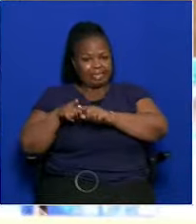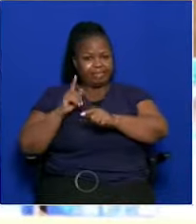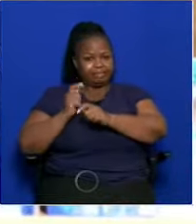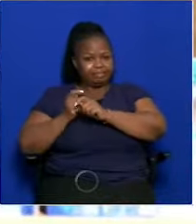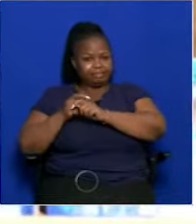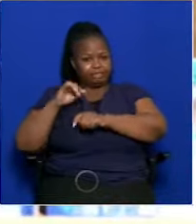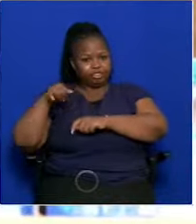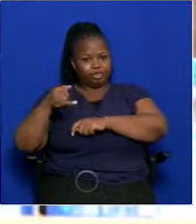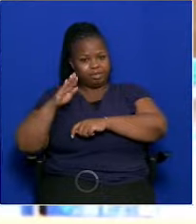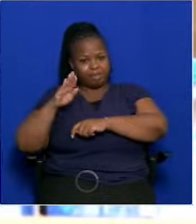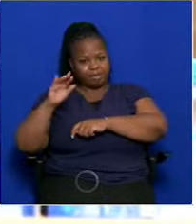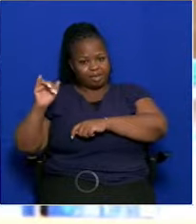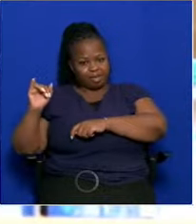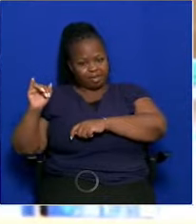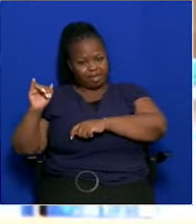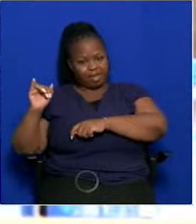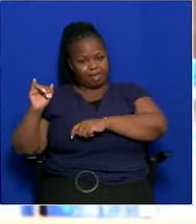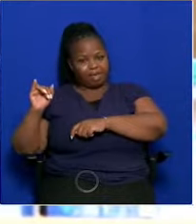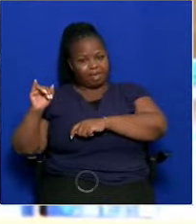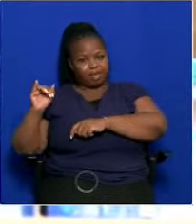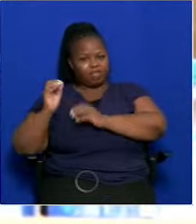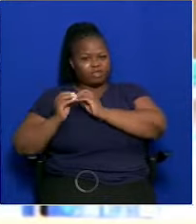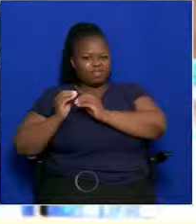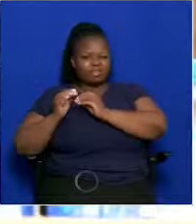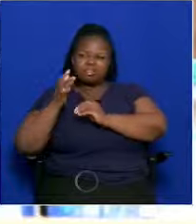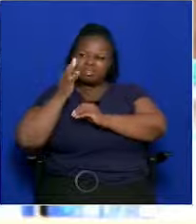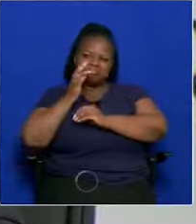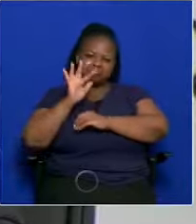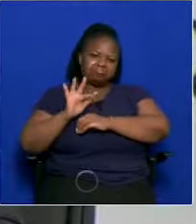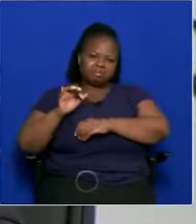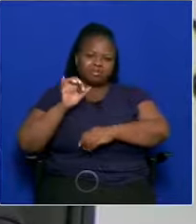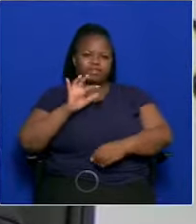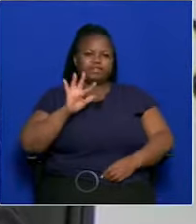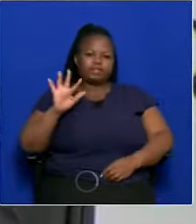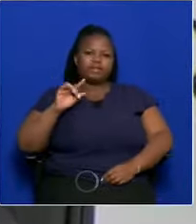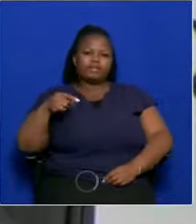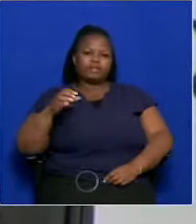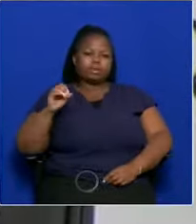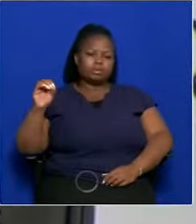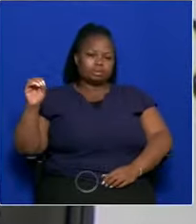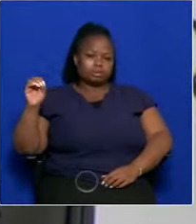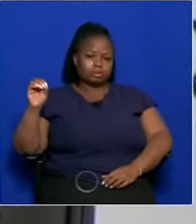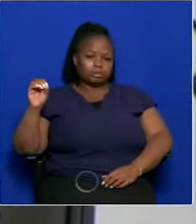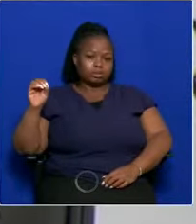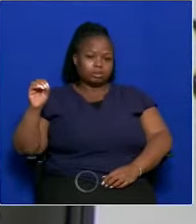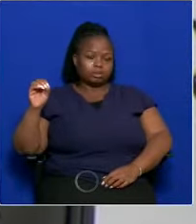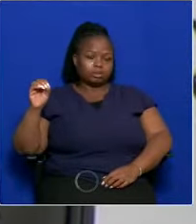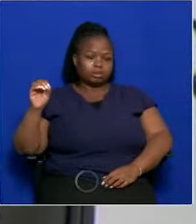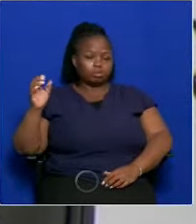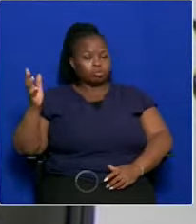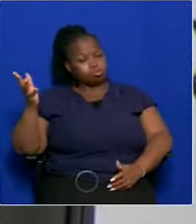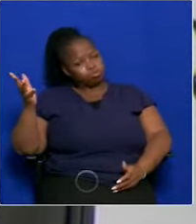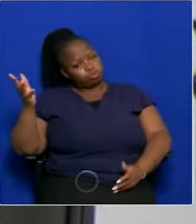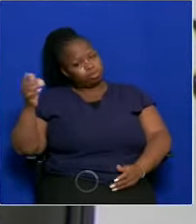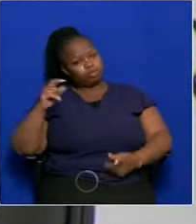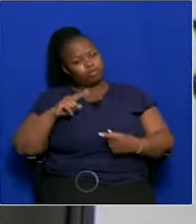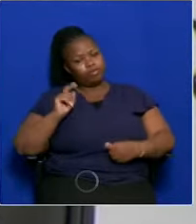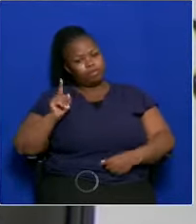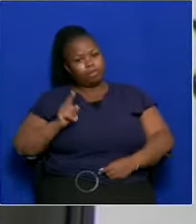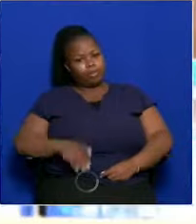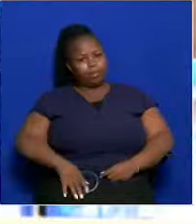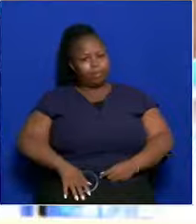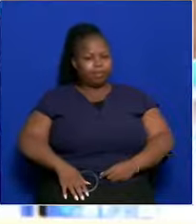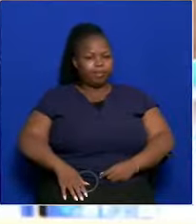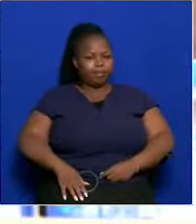JBI said more or less 55,000. Yes. So it was based on that one.